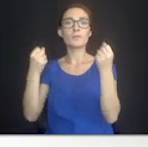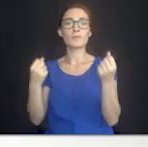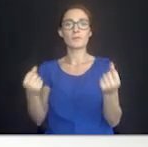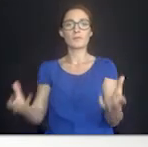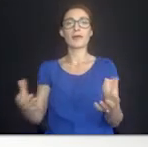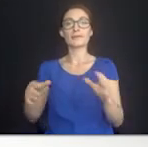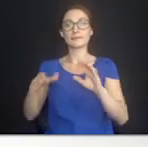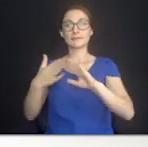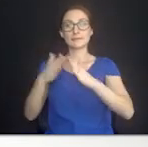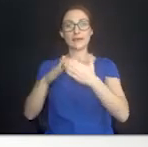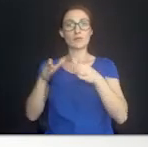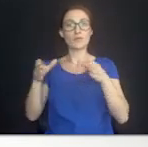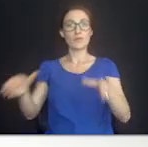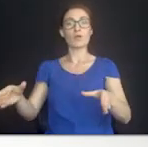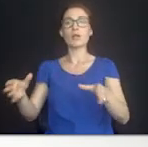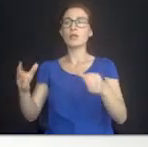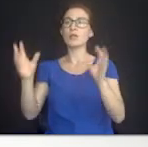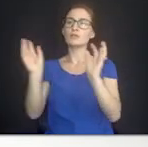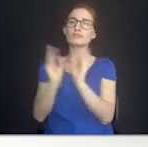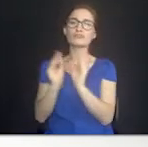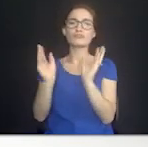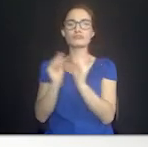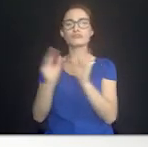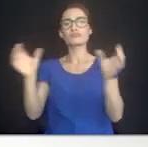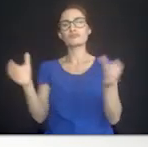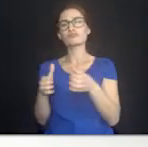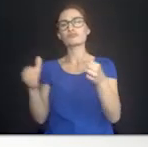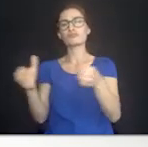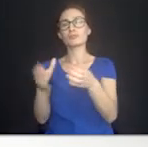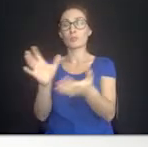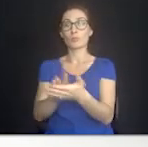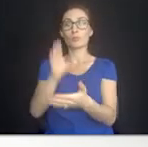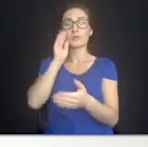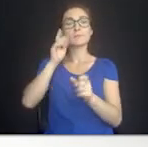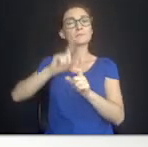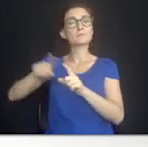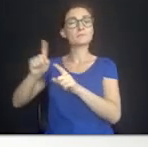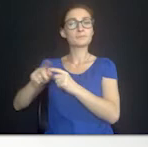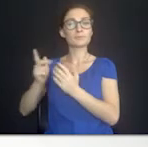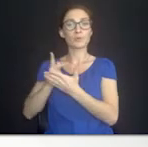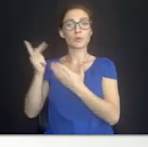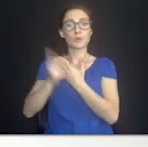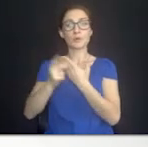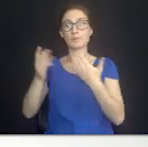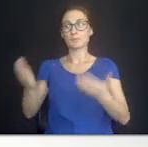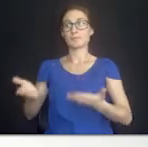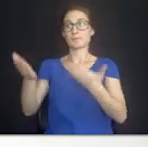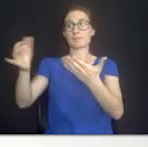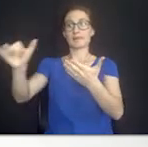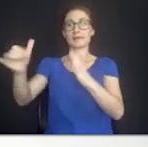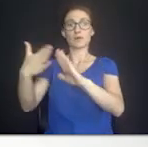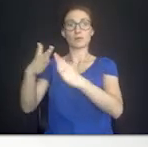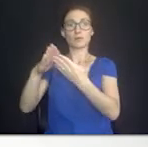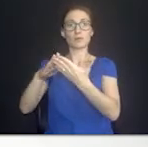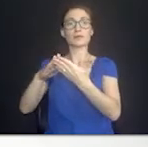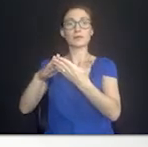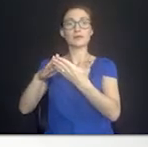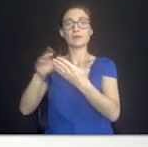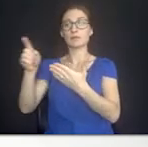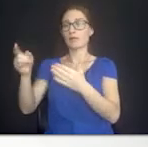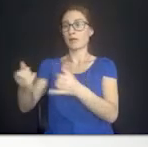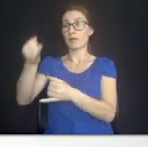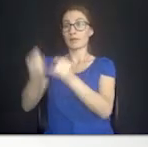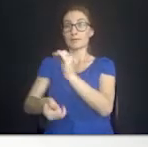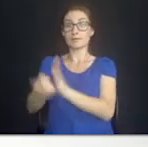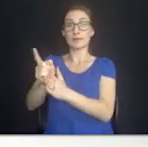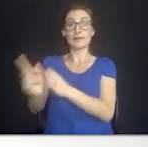halls, and she was learning from various families different programs that are in the community that were helping them, that came